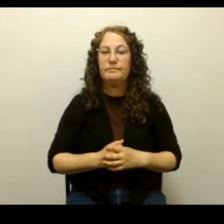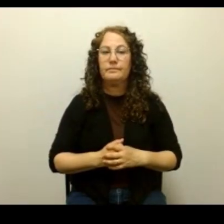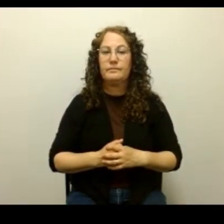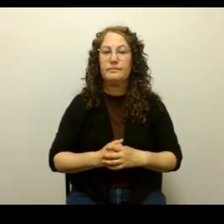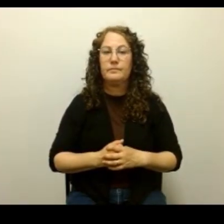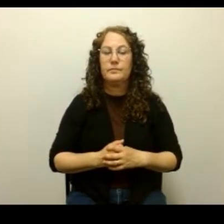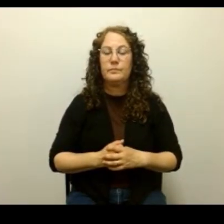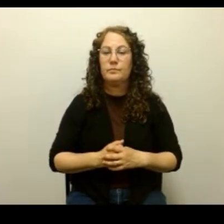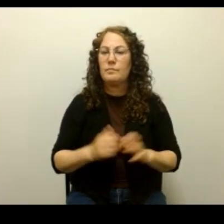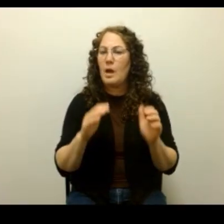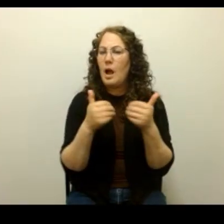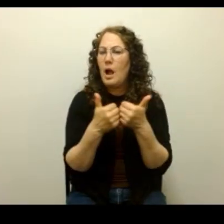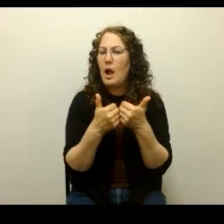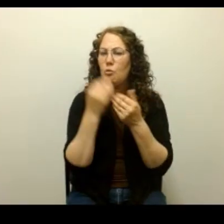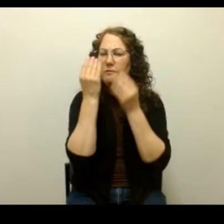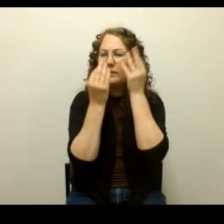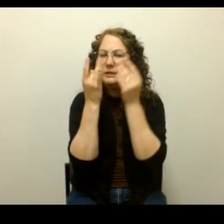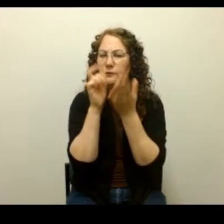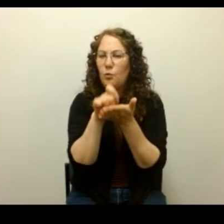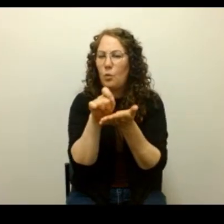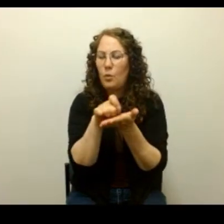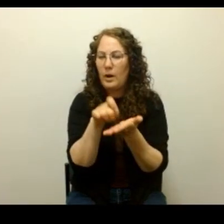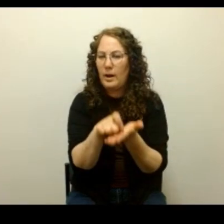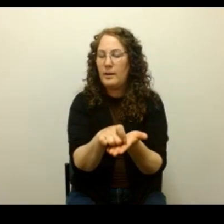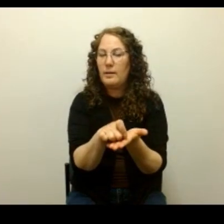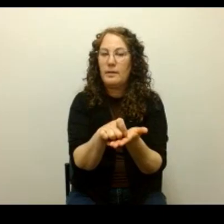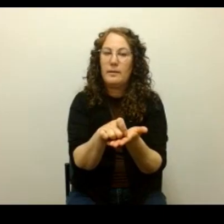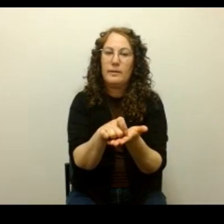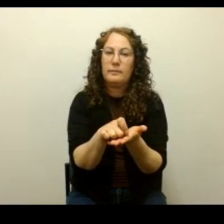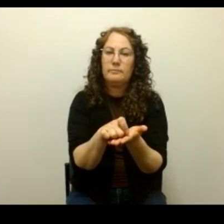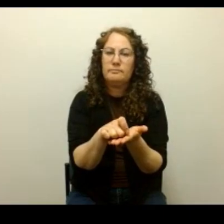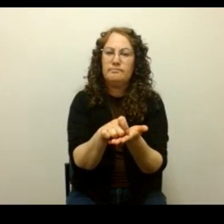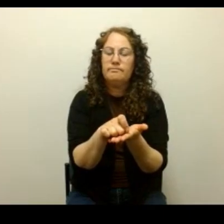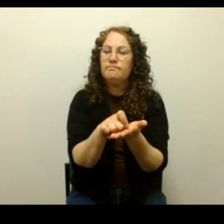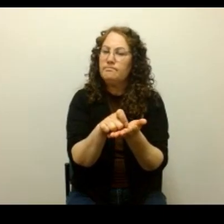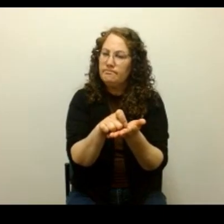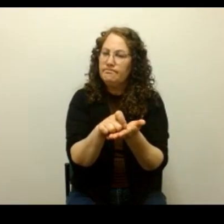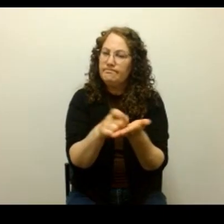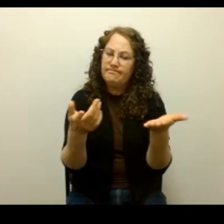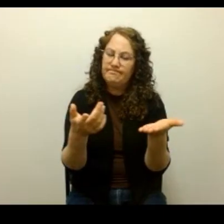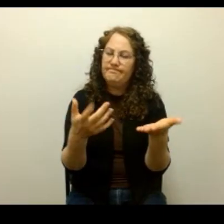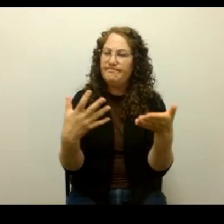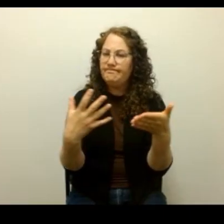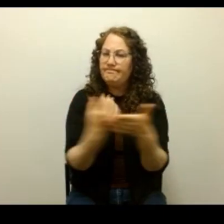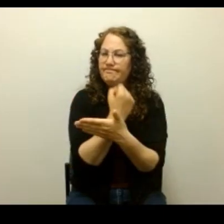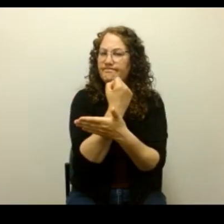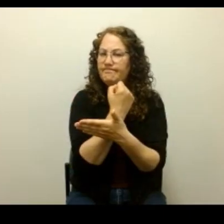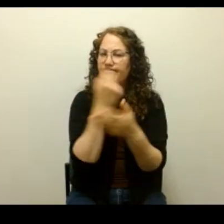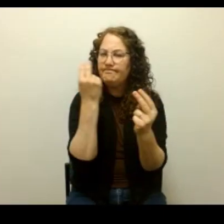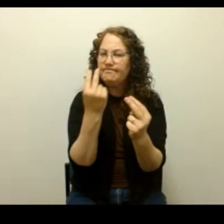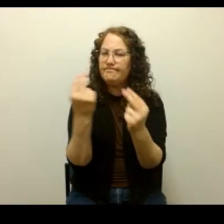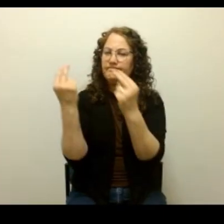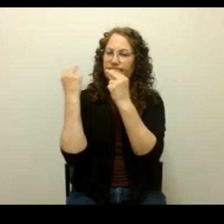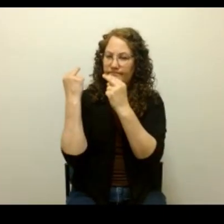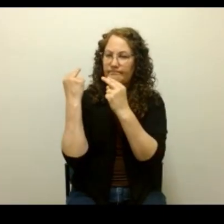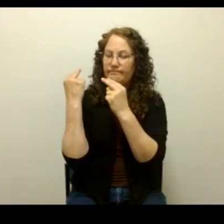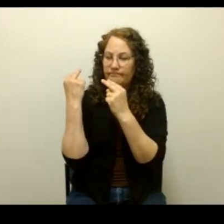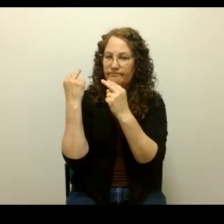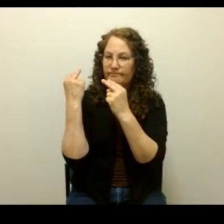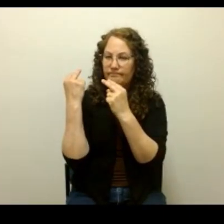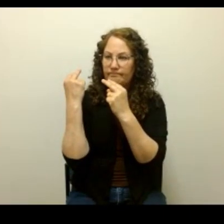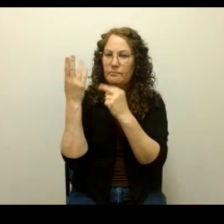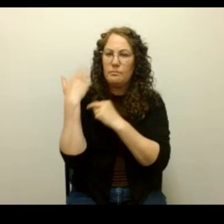how reflective writing gives us the chance to look back at